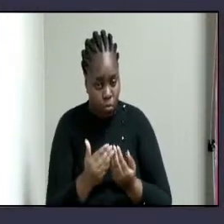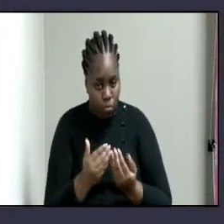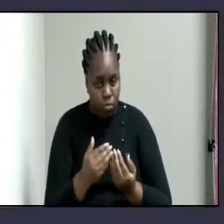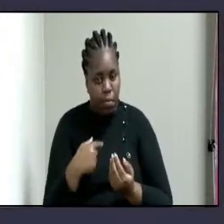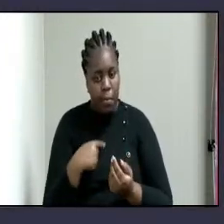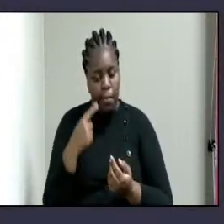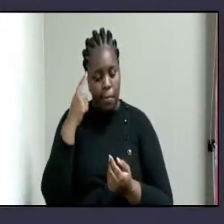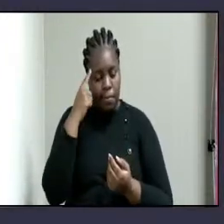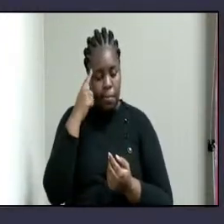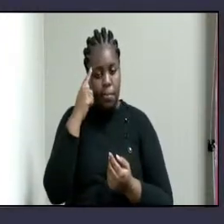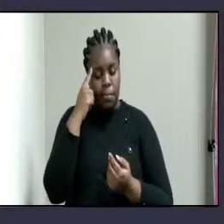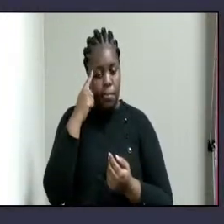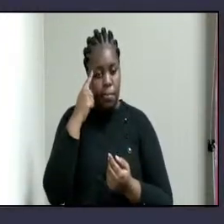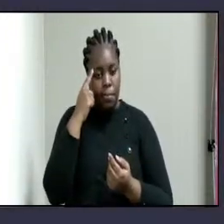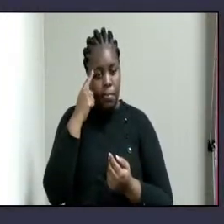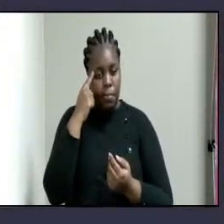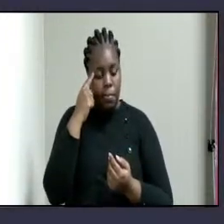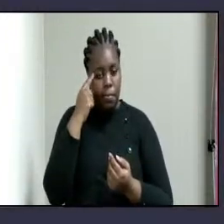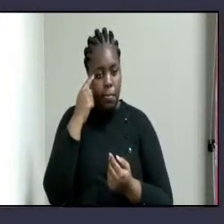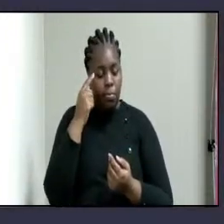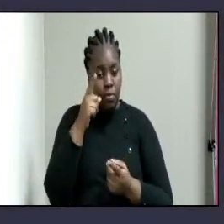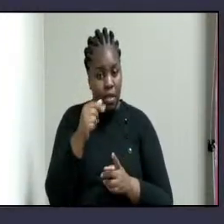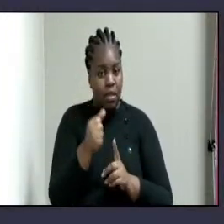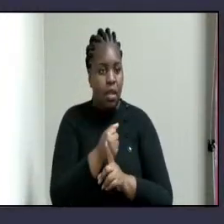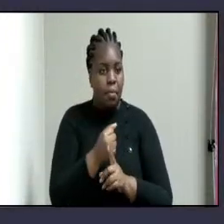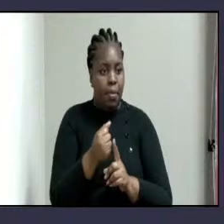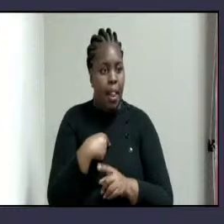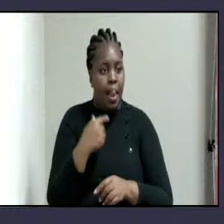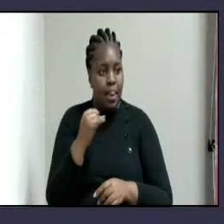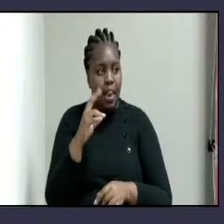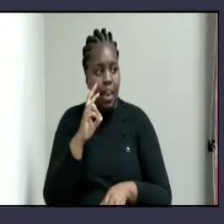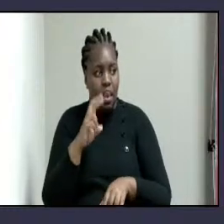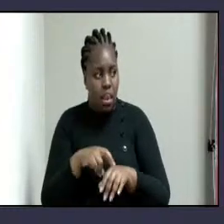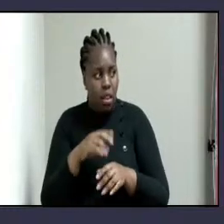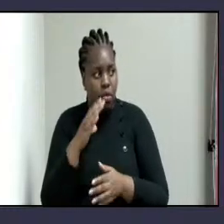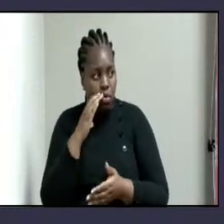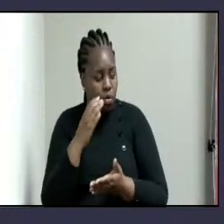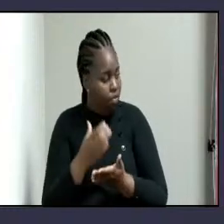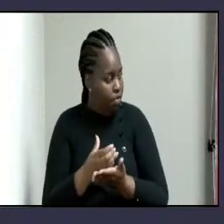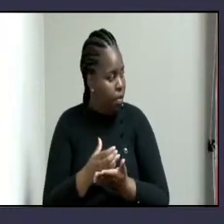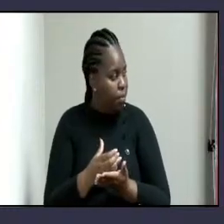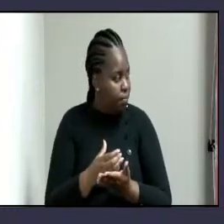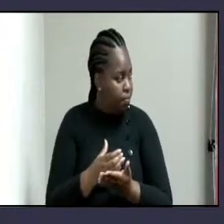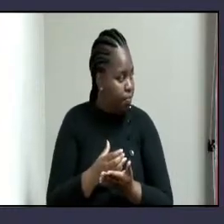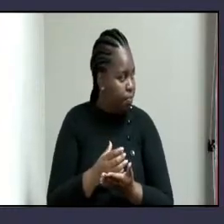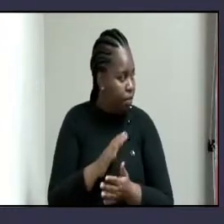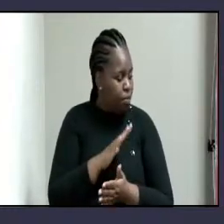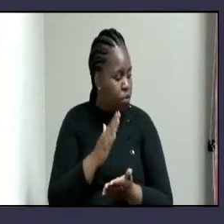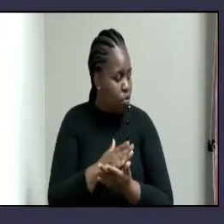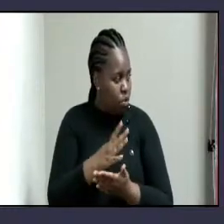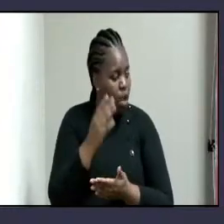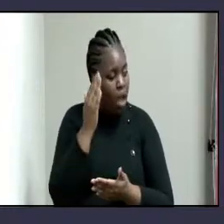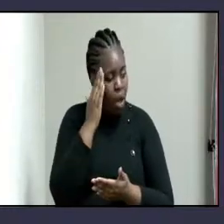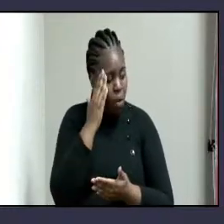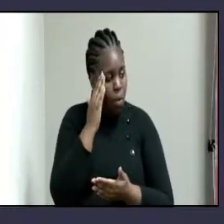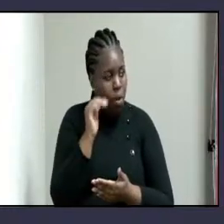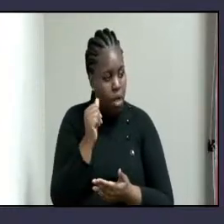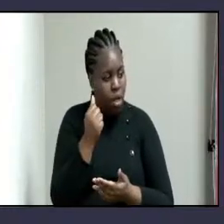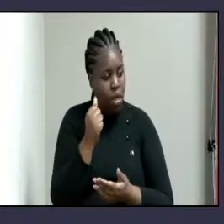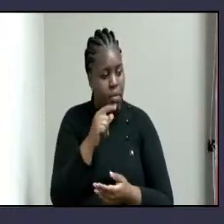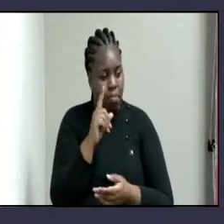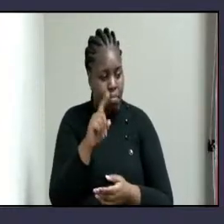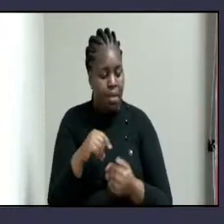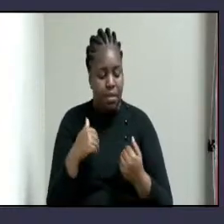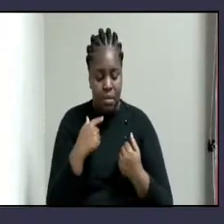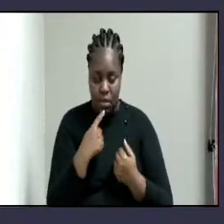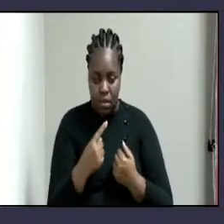think you might be committing a criminal offense. I need to confirm, that, but I'm not so sure maybe if you are aware of it. But otherwise, we should start